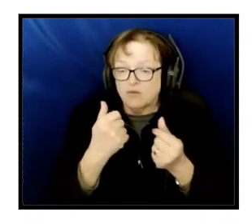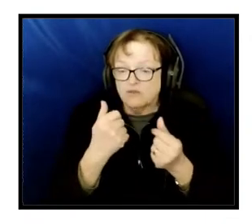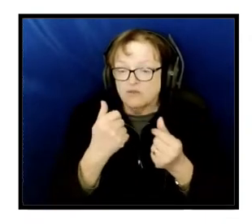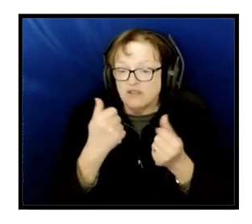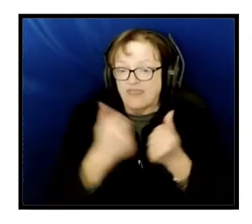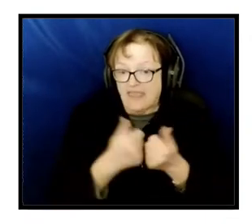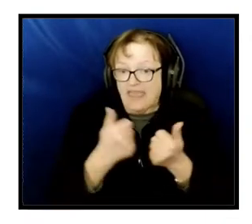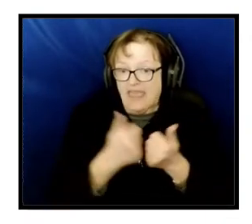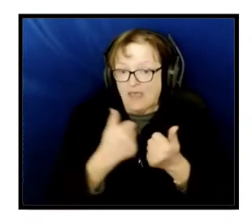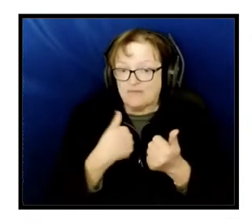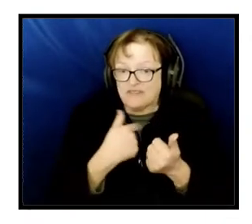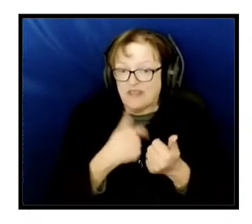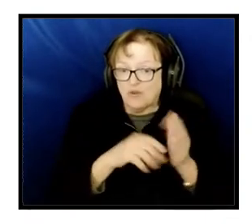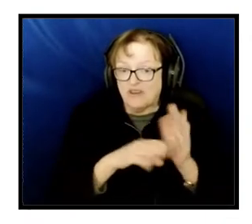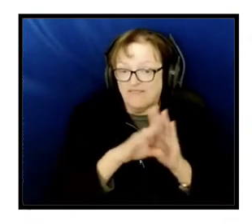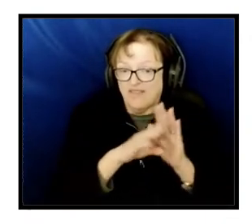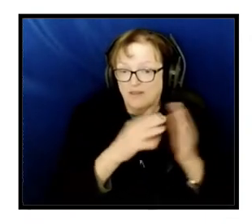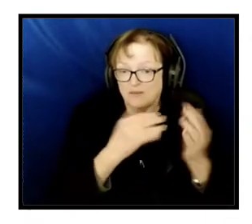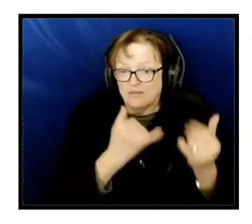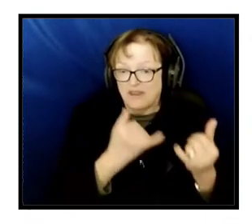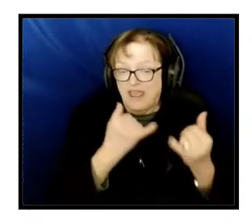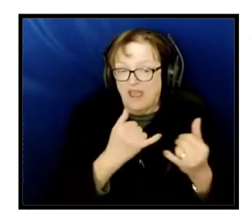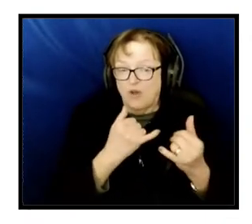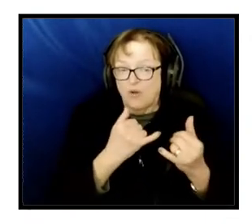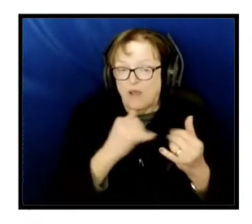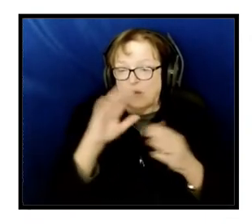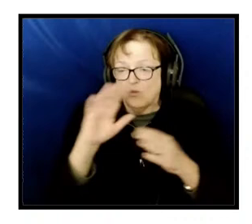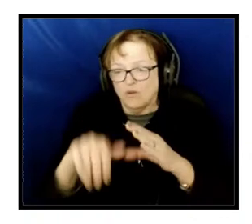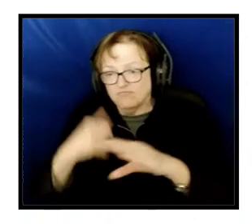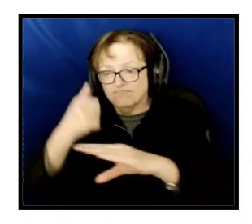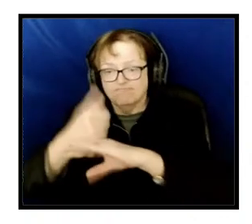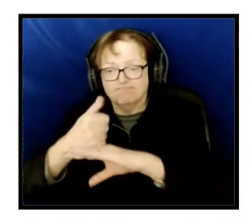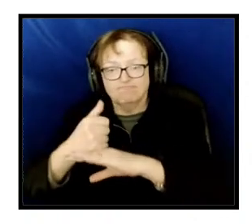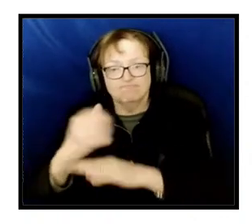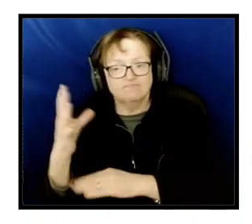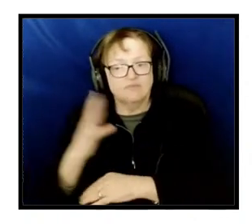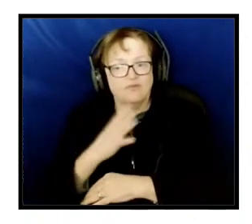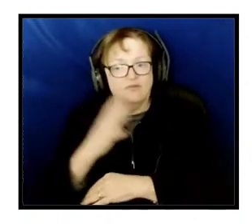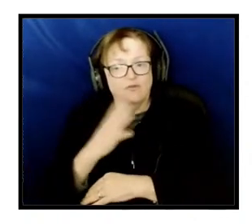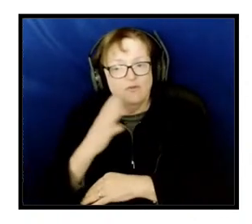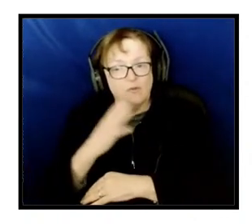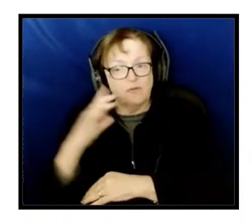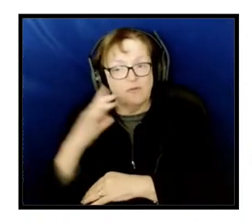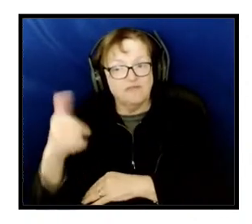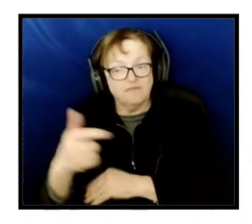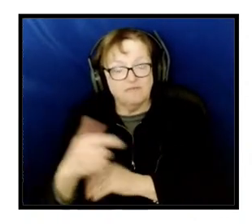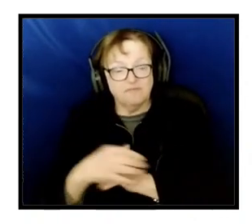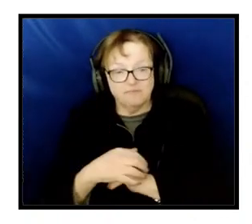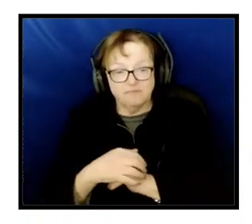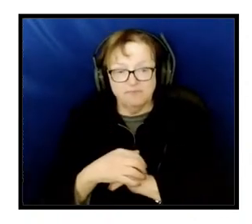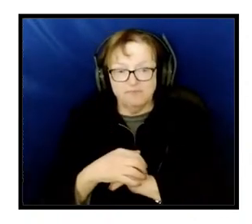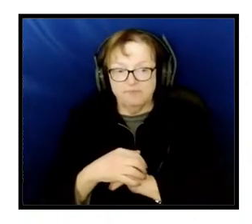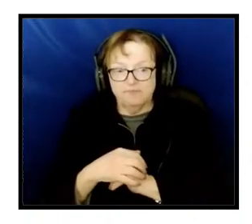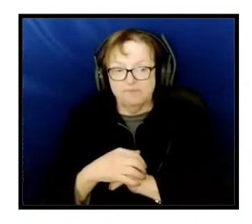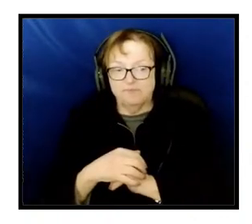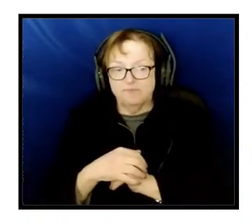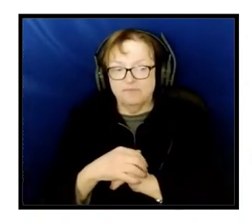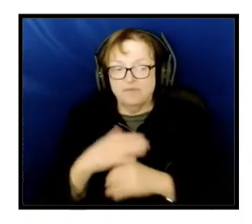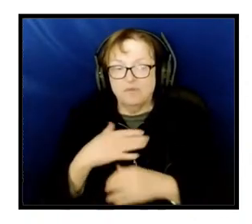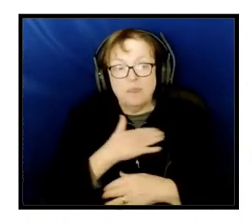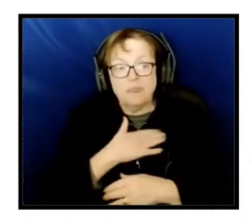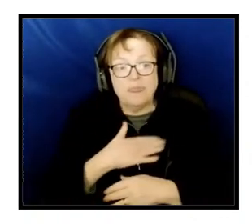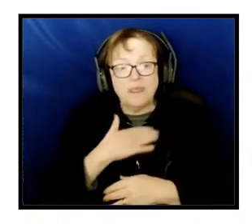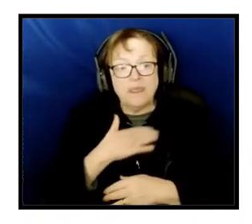that we're developing, and then it will finalize with an excerpt from our show, House of Dust. We can play the video